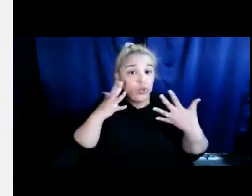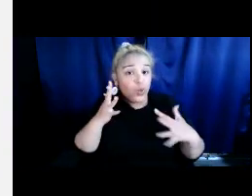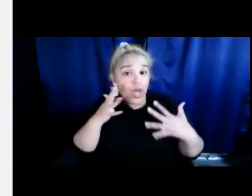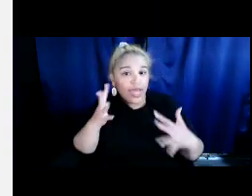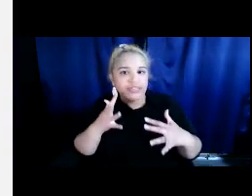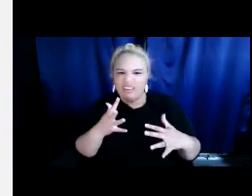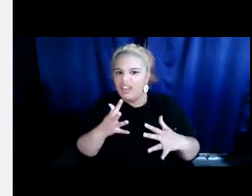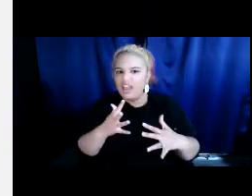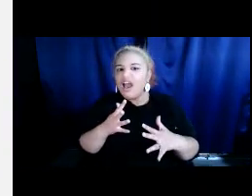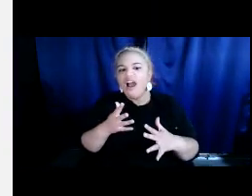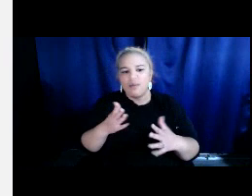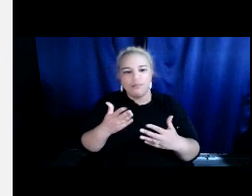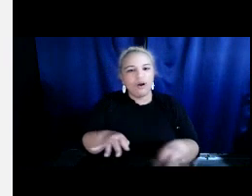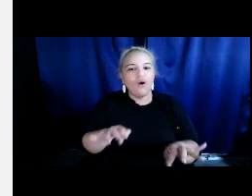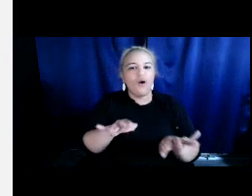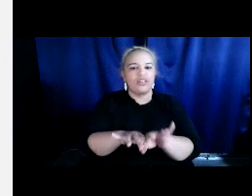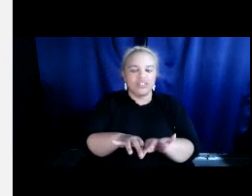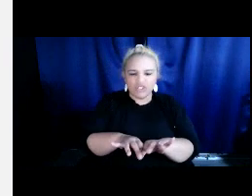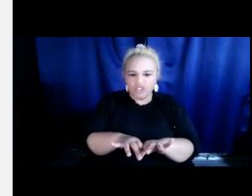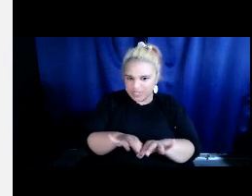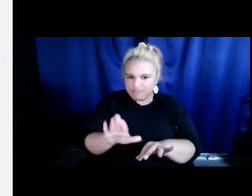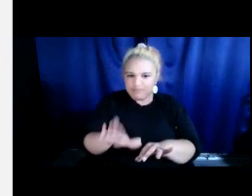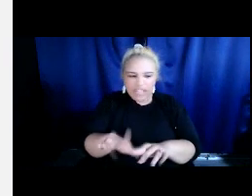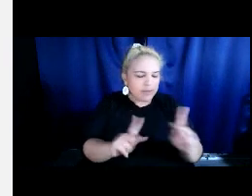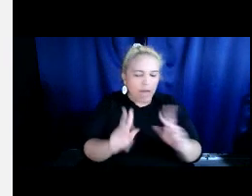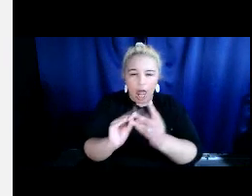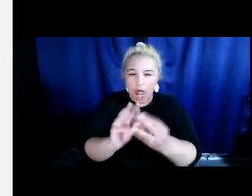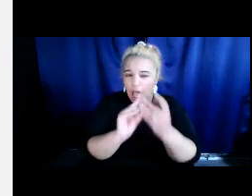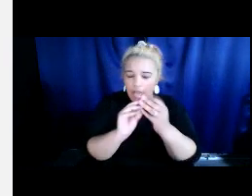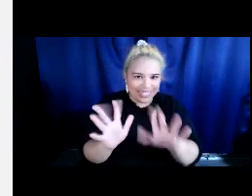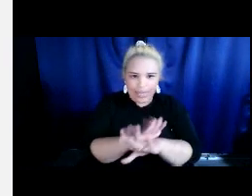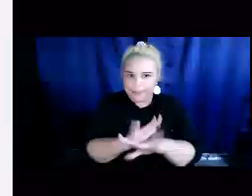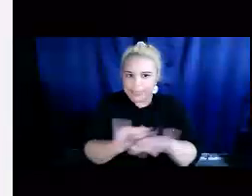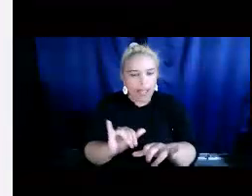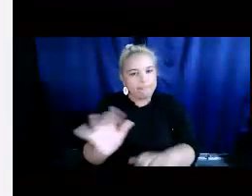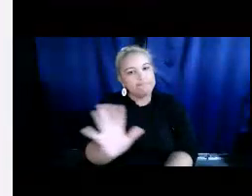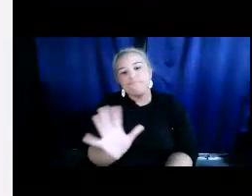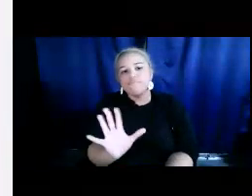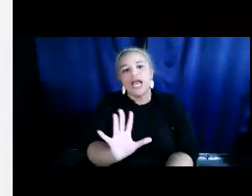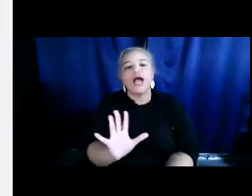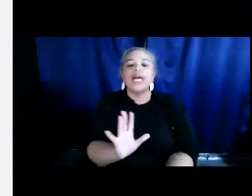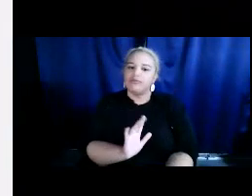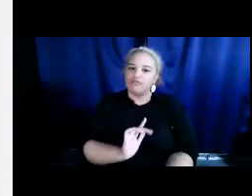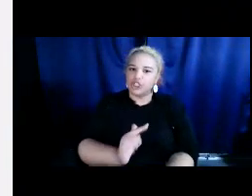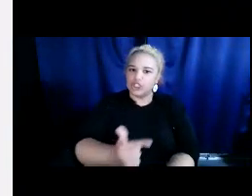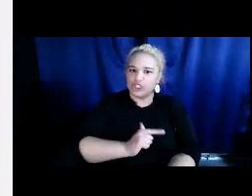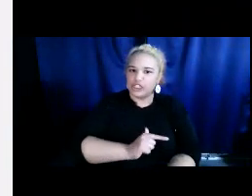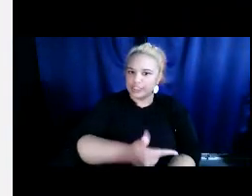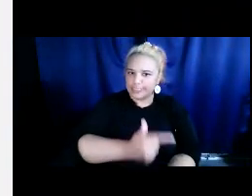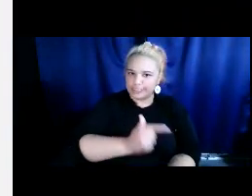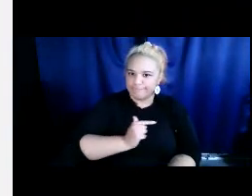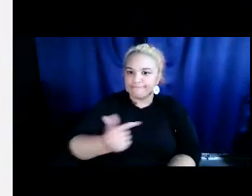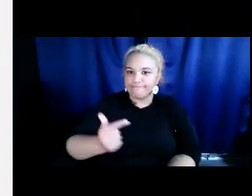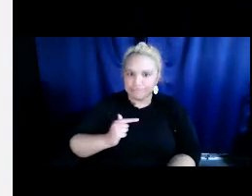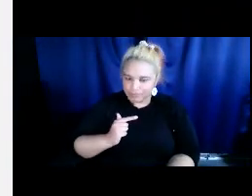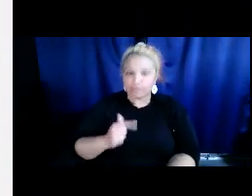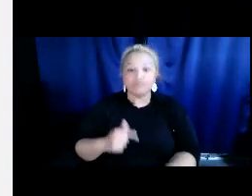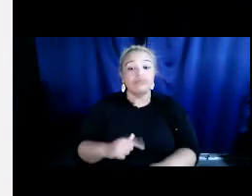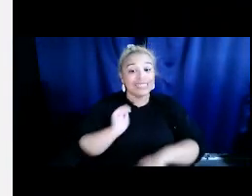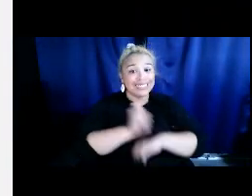noise. Incorporate breaks into the event or the meeting. Provide noise-canceling headphones, and